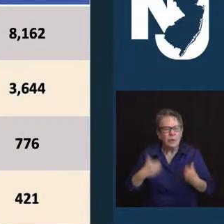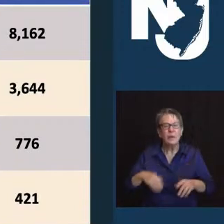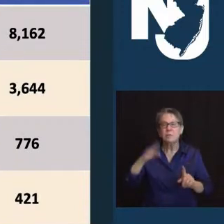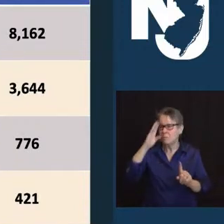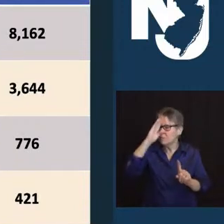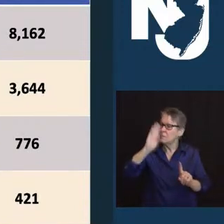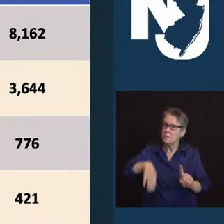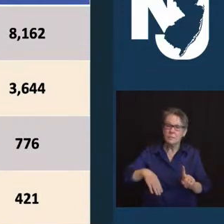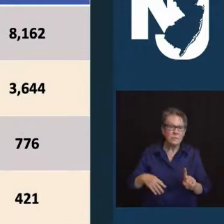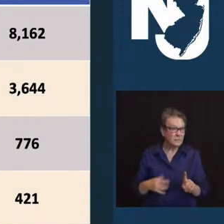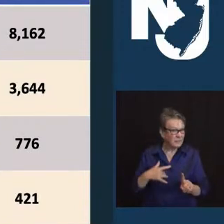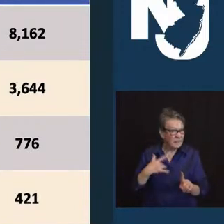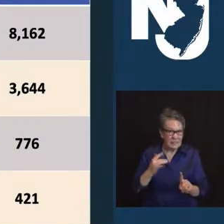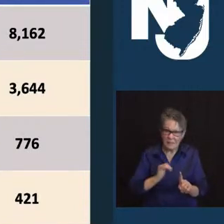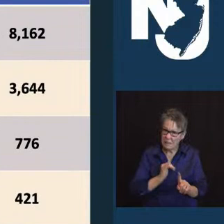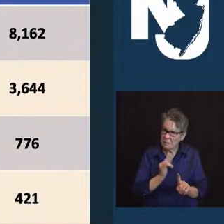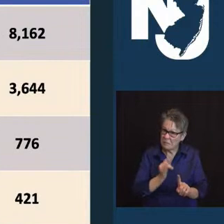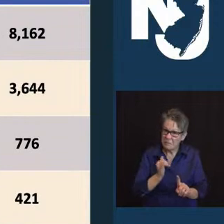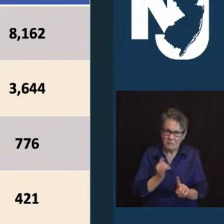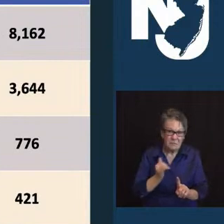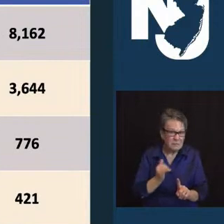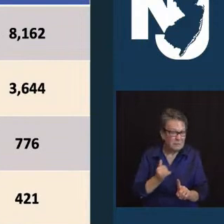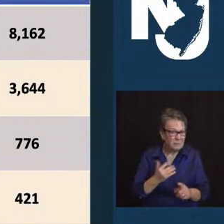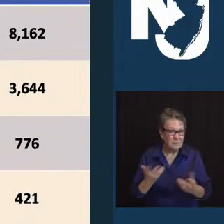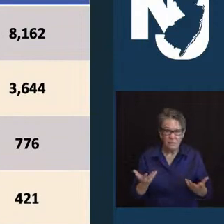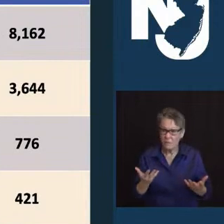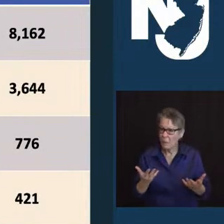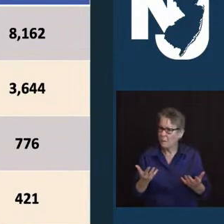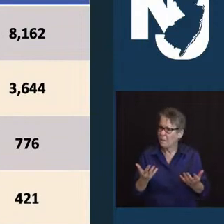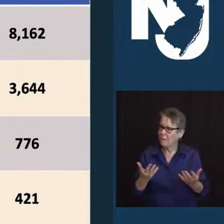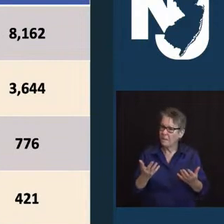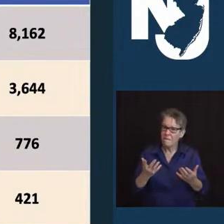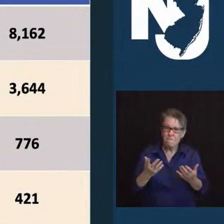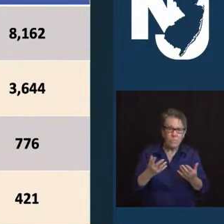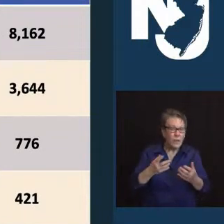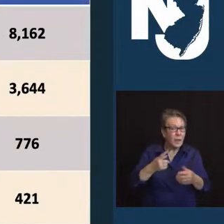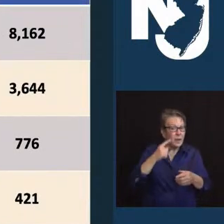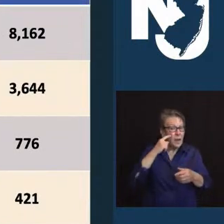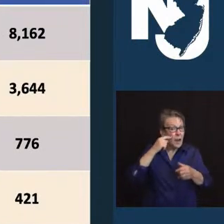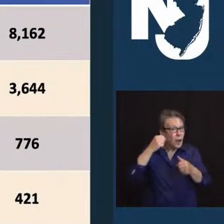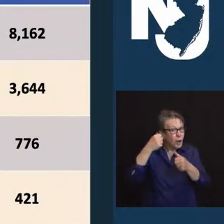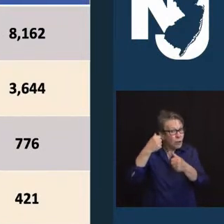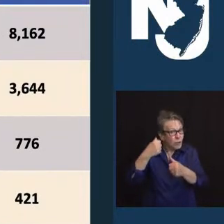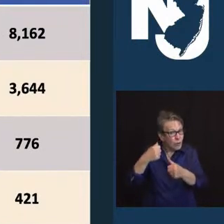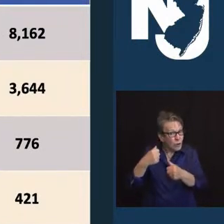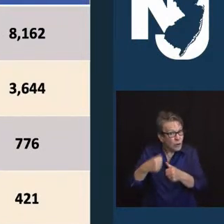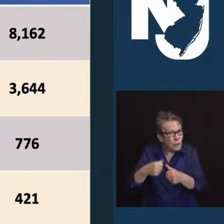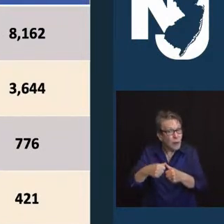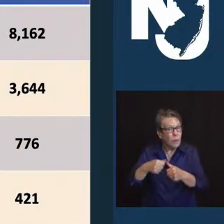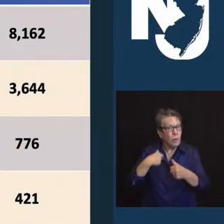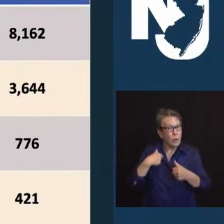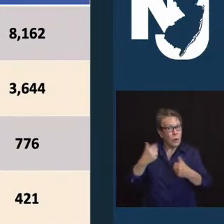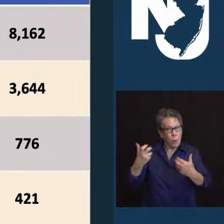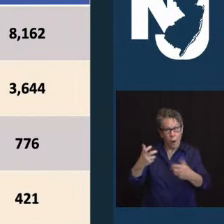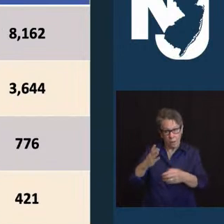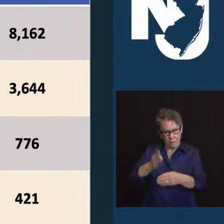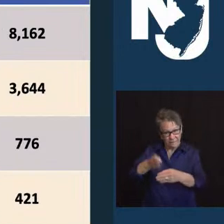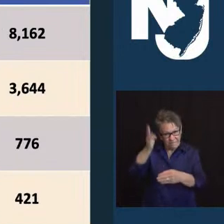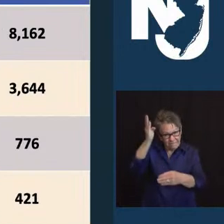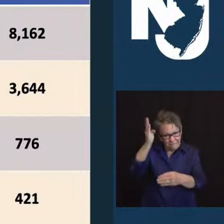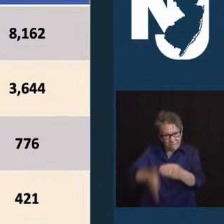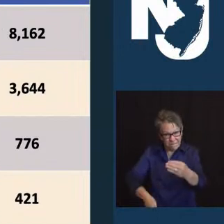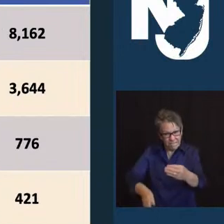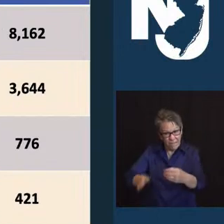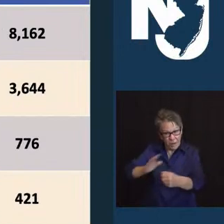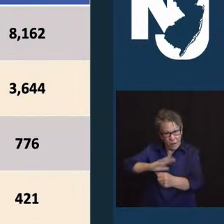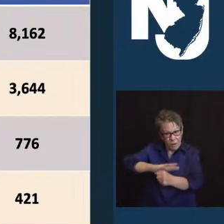as we mentioned last Wednesday, the power to end this pandemic rests on our collective shoulders, all 9 million of us. The